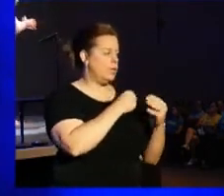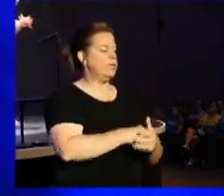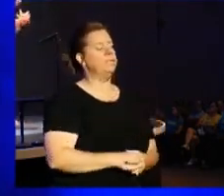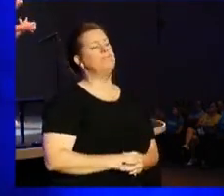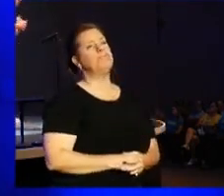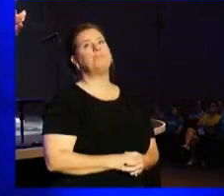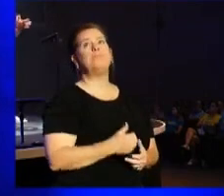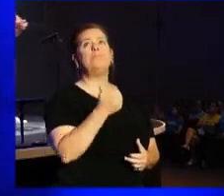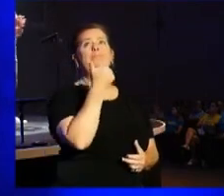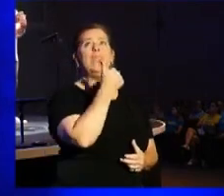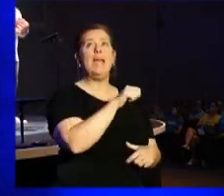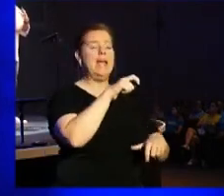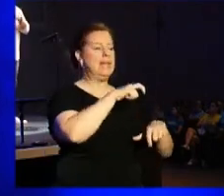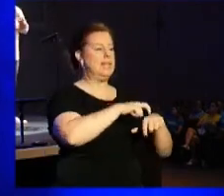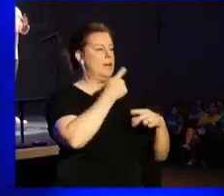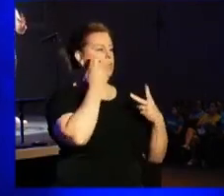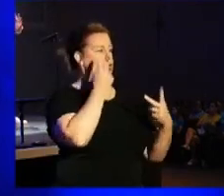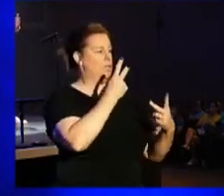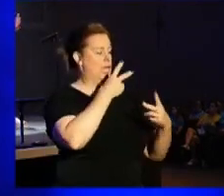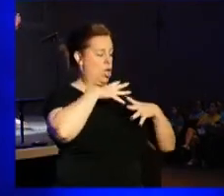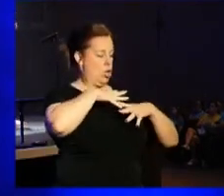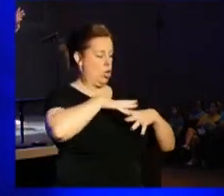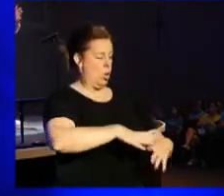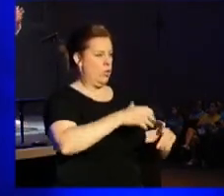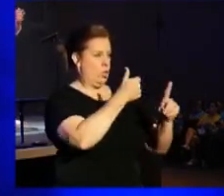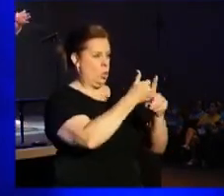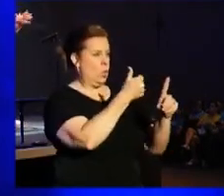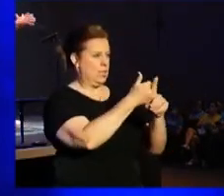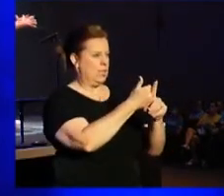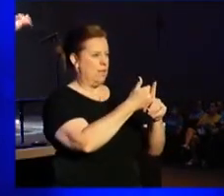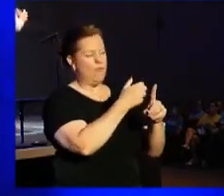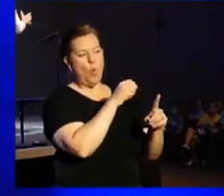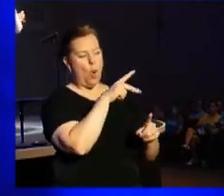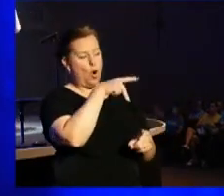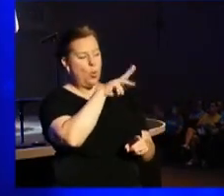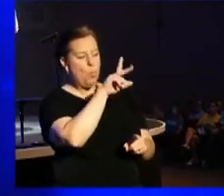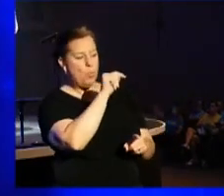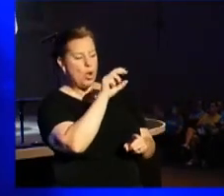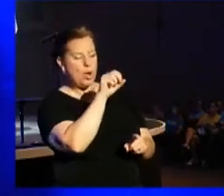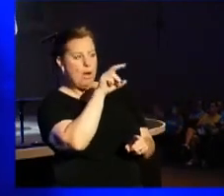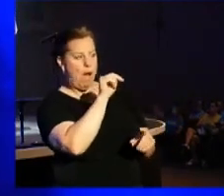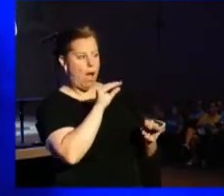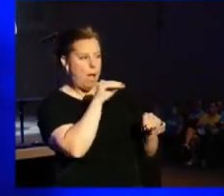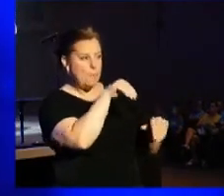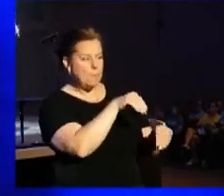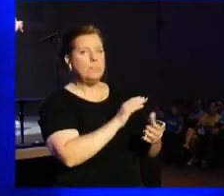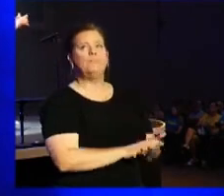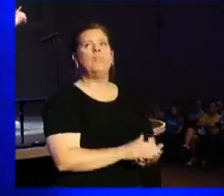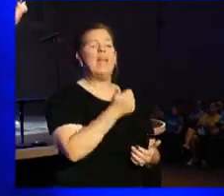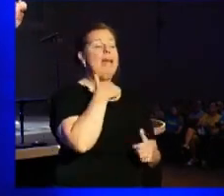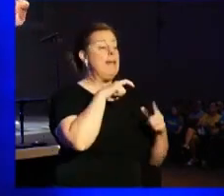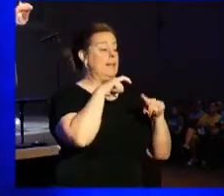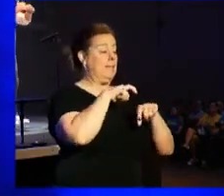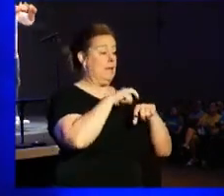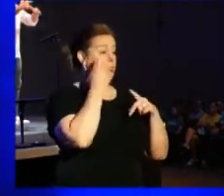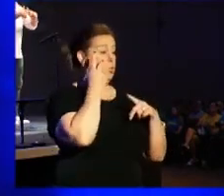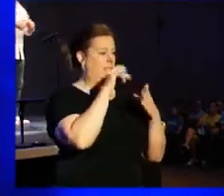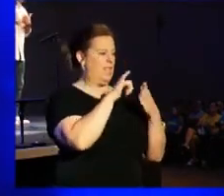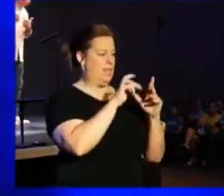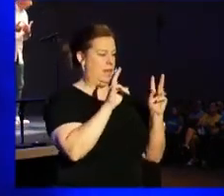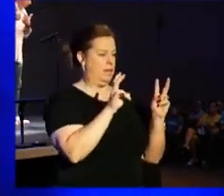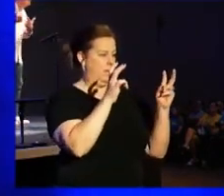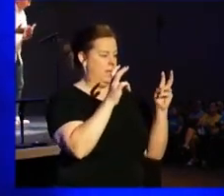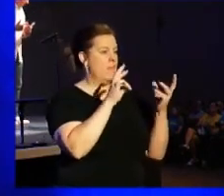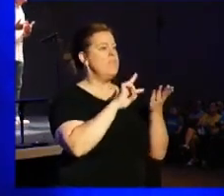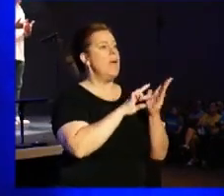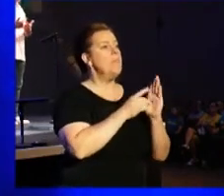words clothe yourselves or put on, it's used a few times in the Bible. Anytime you see those words, that denotes that we have a